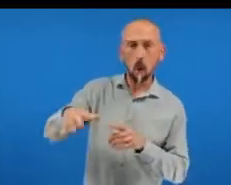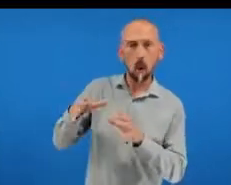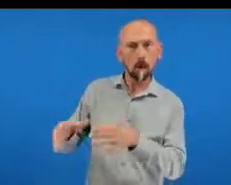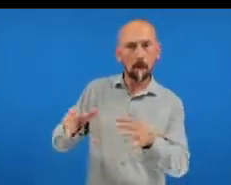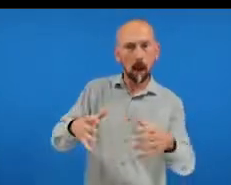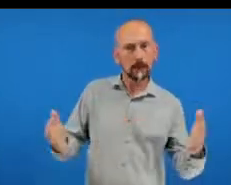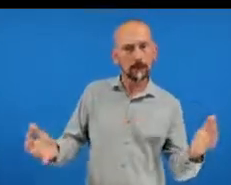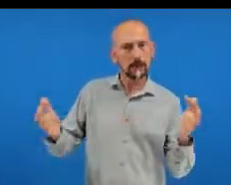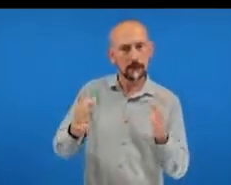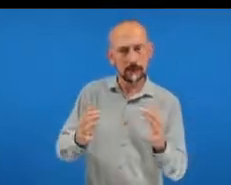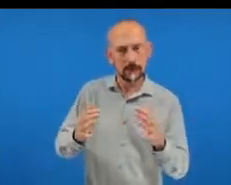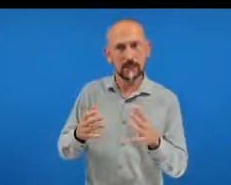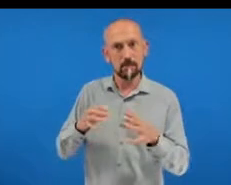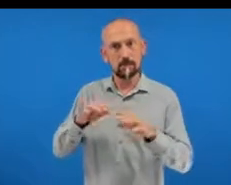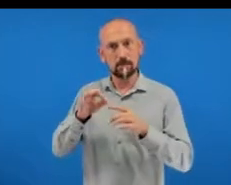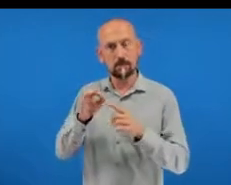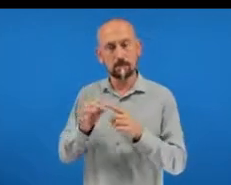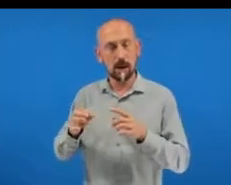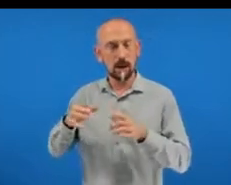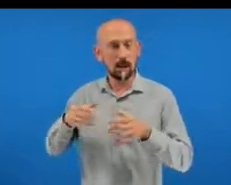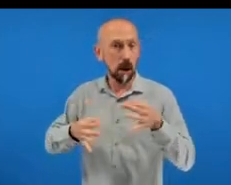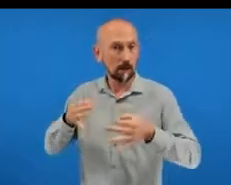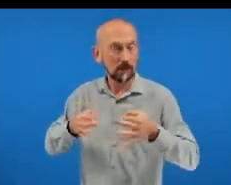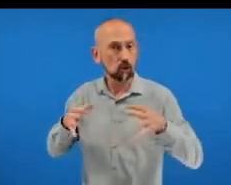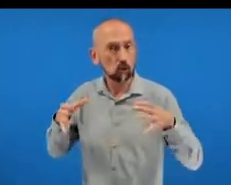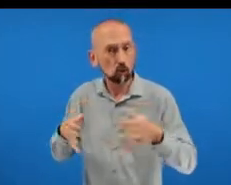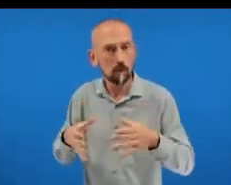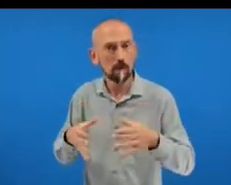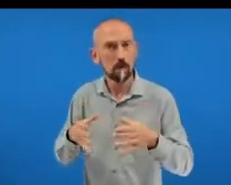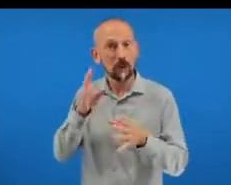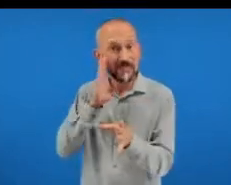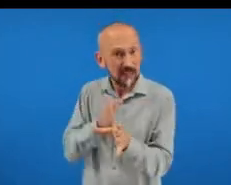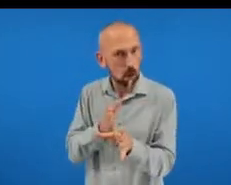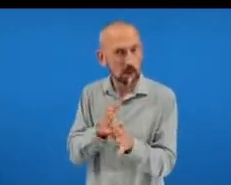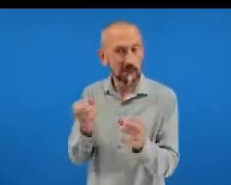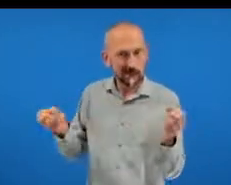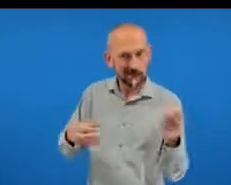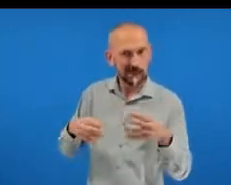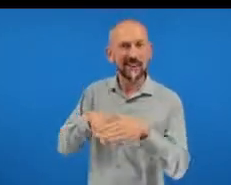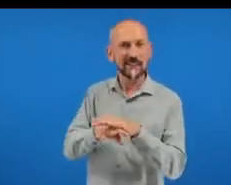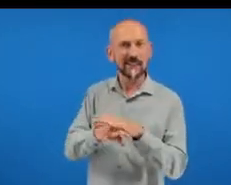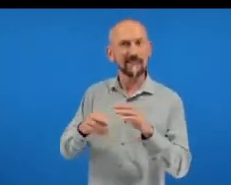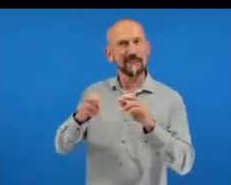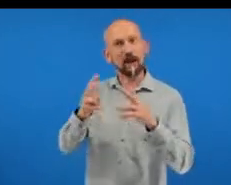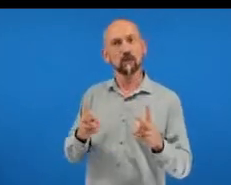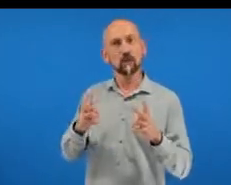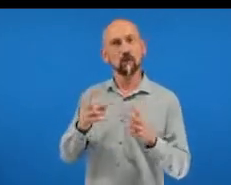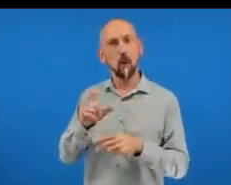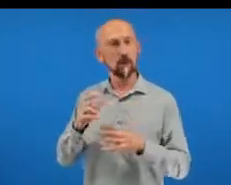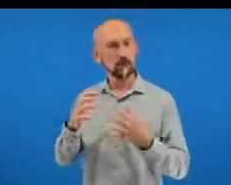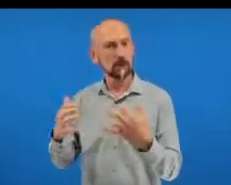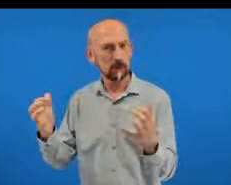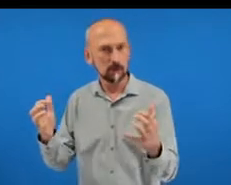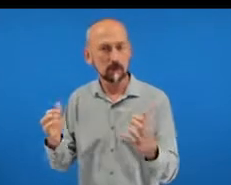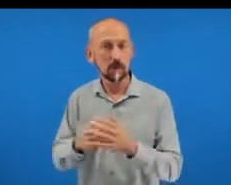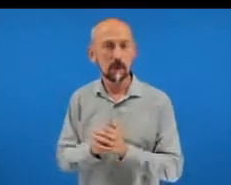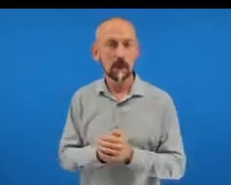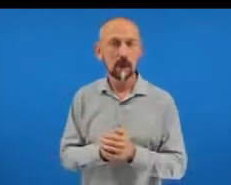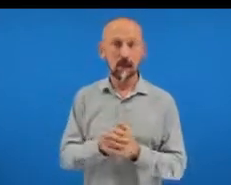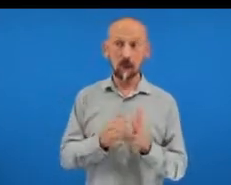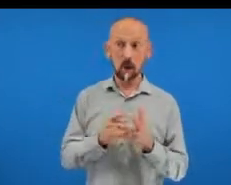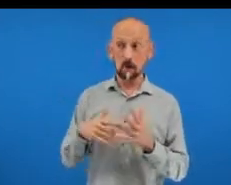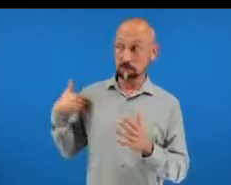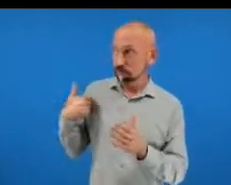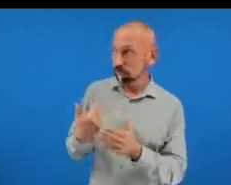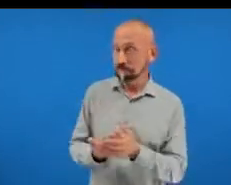the House of Commons. So quite a journey and not one that I had even thought was